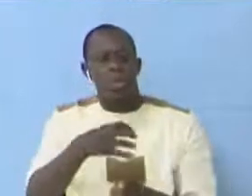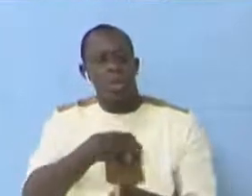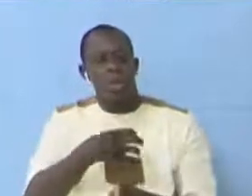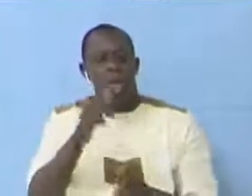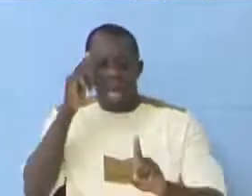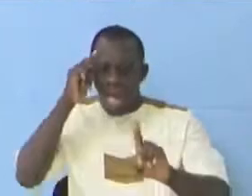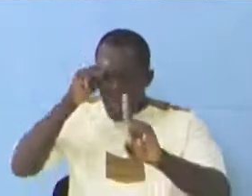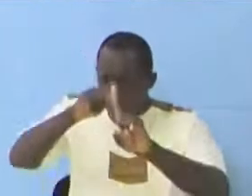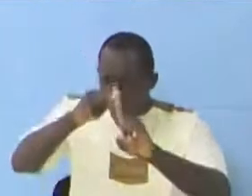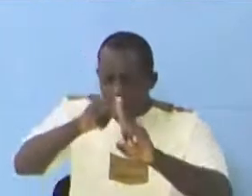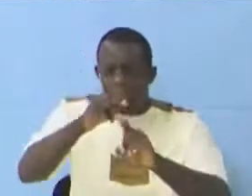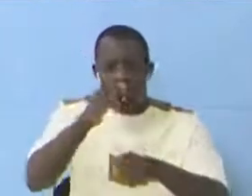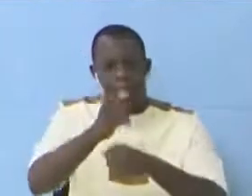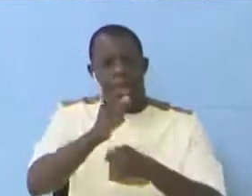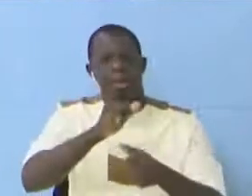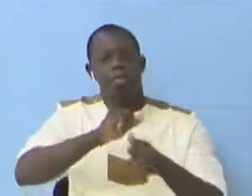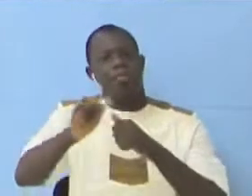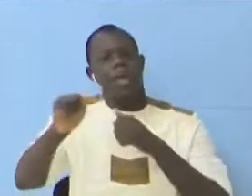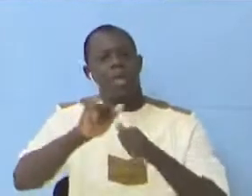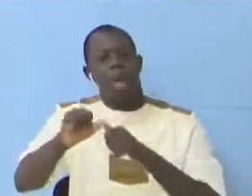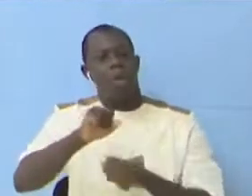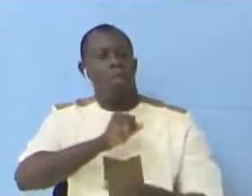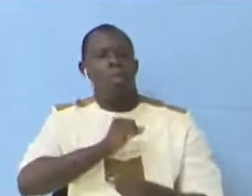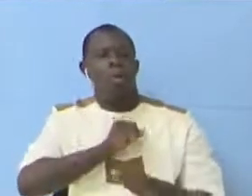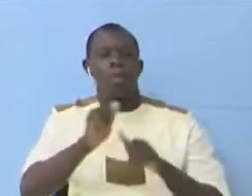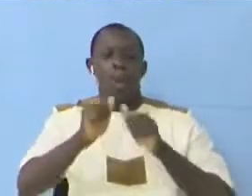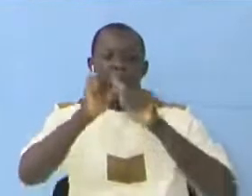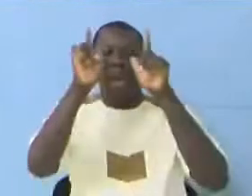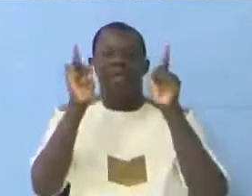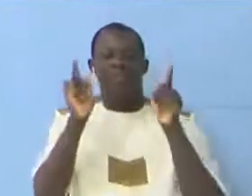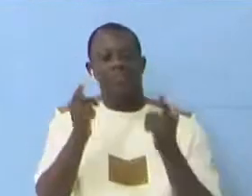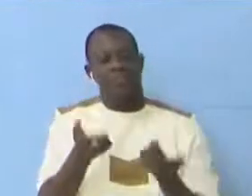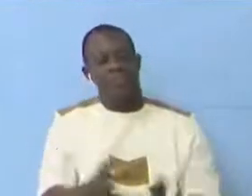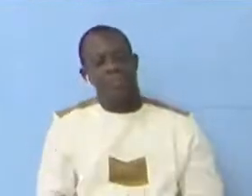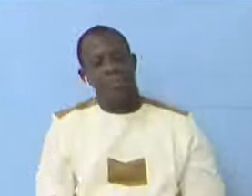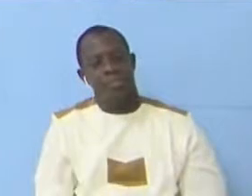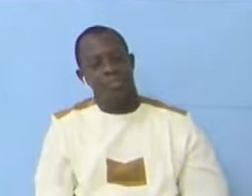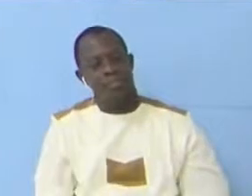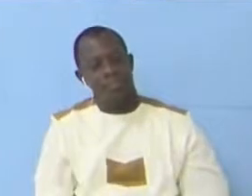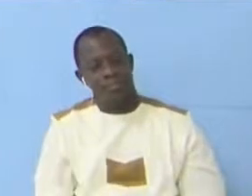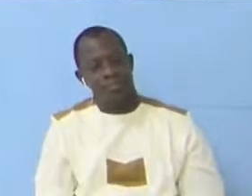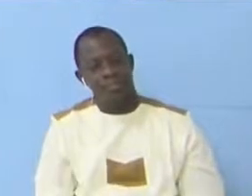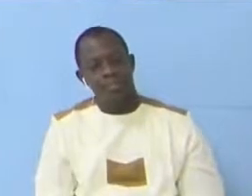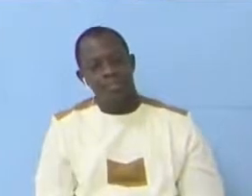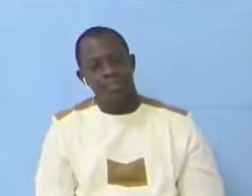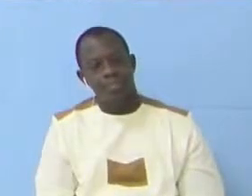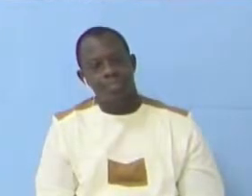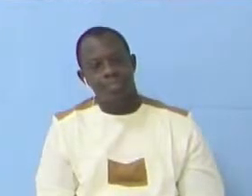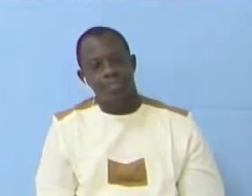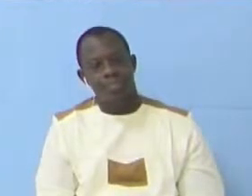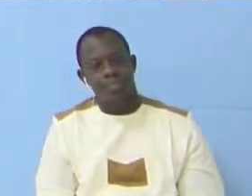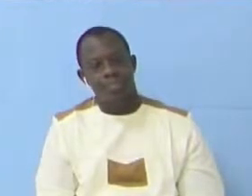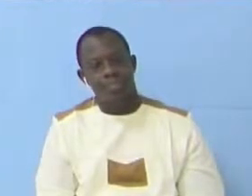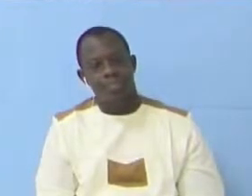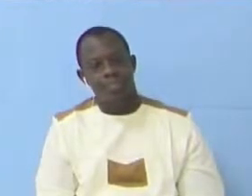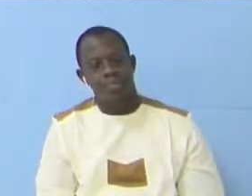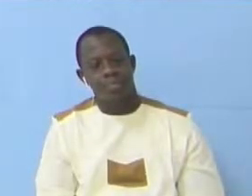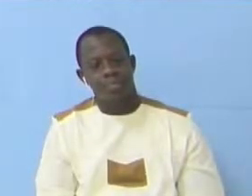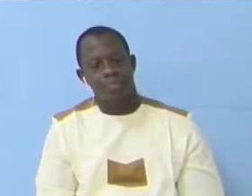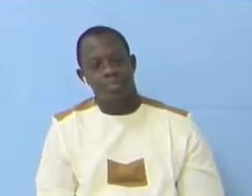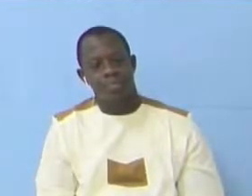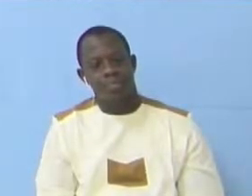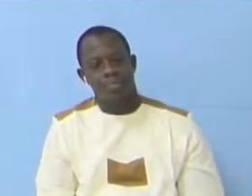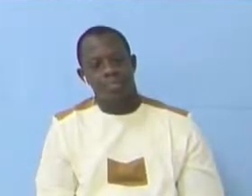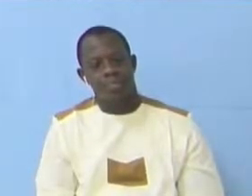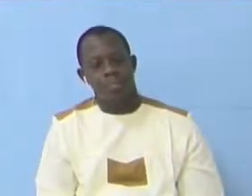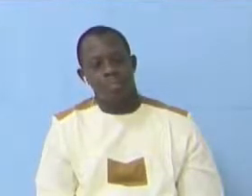life? kan nag mooy ki nga xam ne moo xamul dara ci koo xam ne ndaw la rek koo xam ne mu ngi doon dem pour uti loo xam ne dina gën a